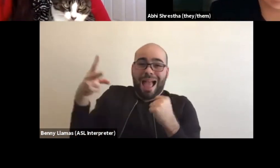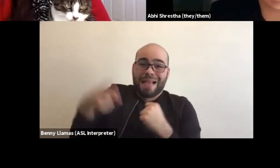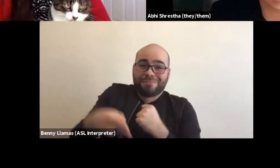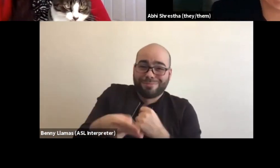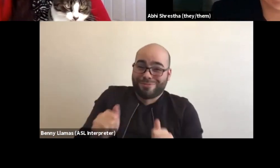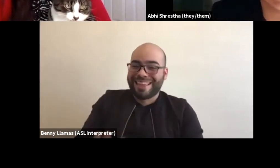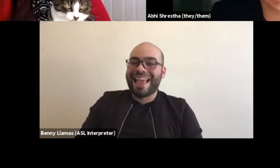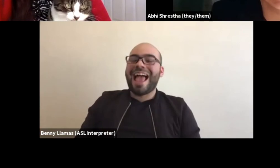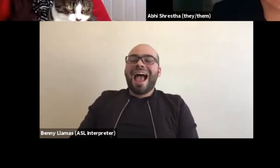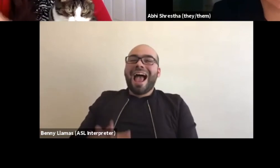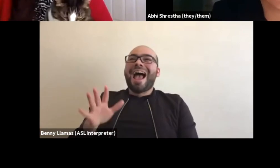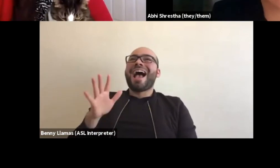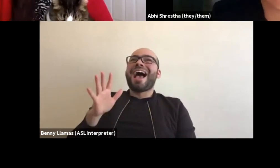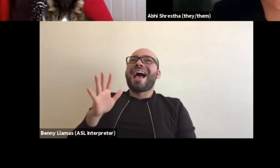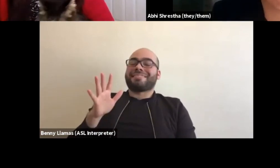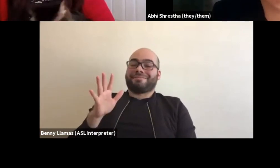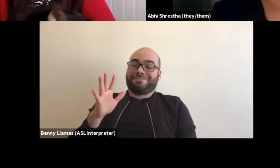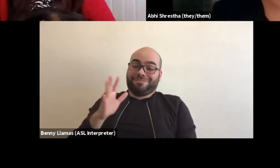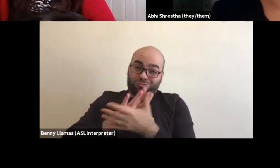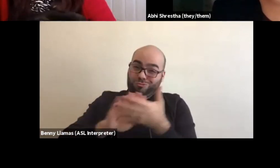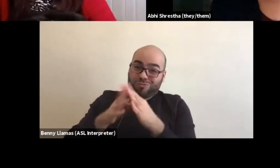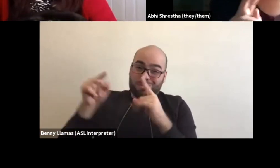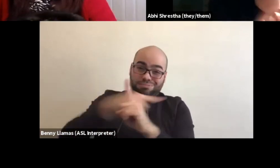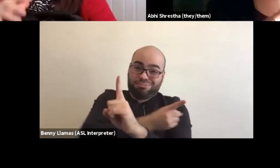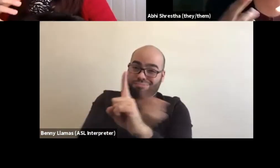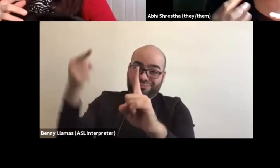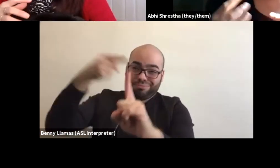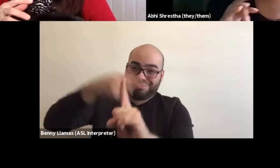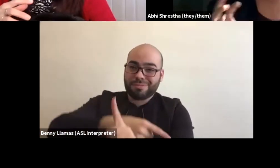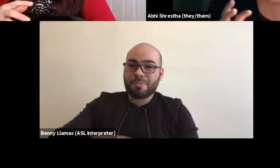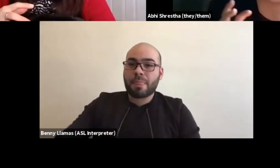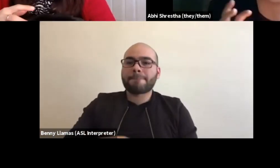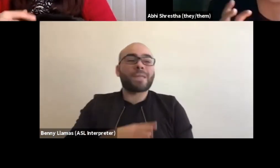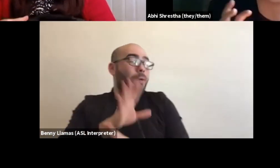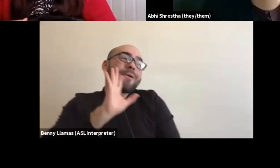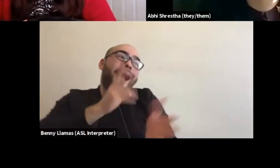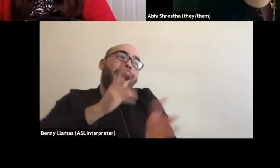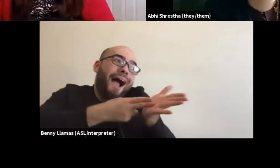because it's all over the place. So, but also honestly, same.